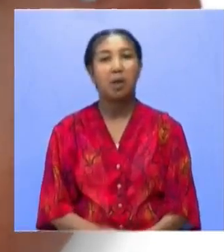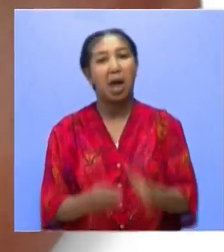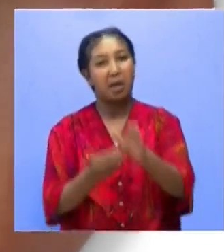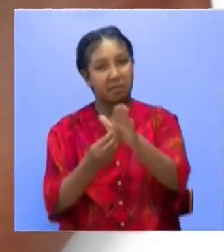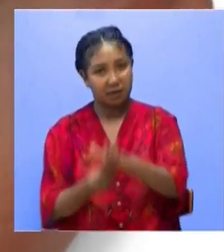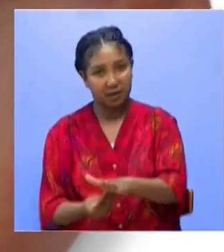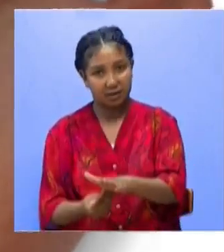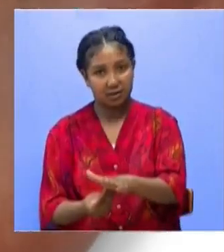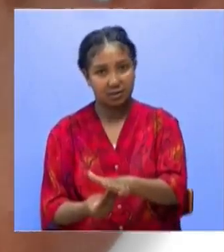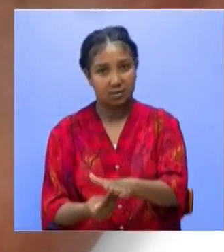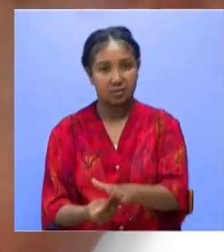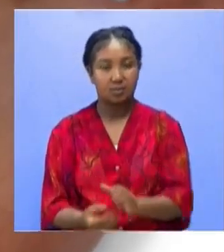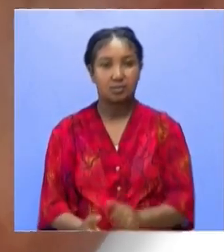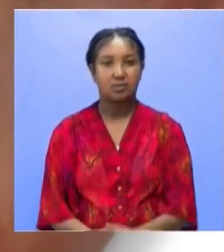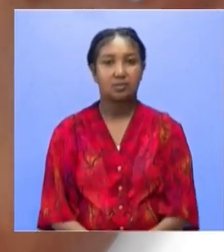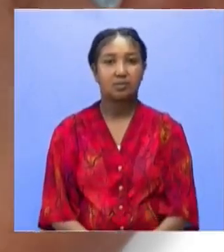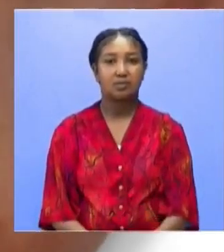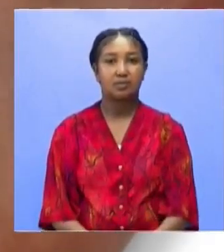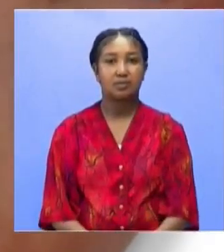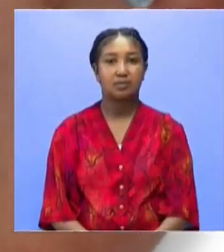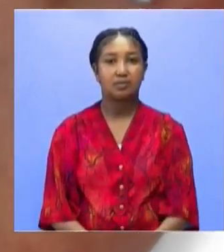effect